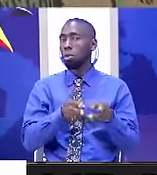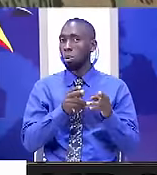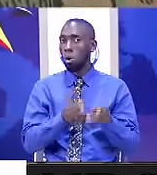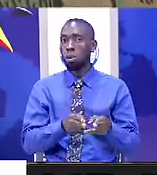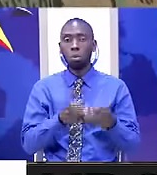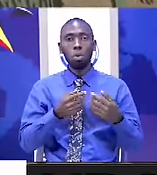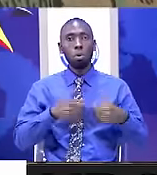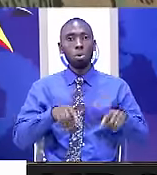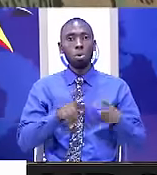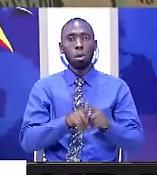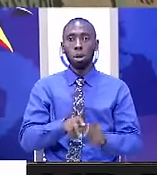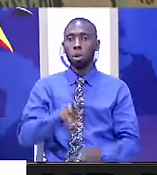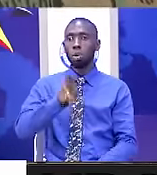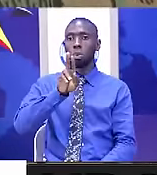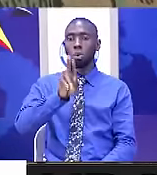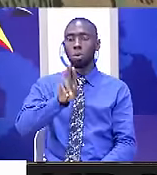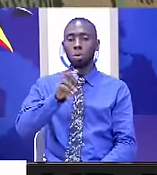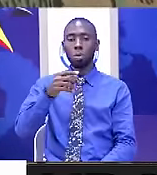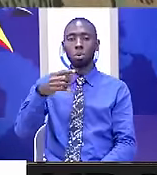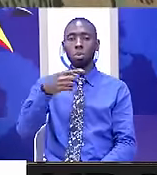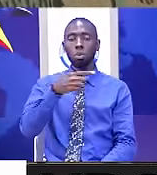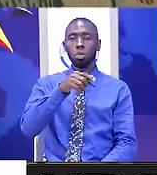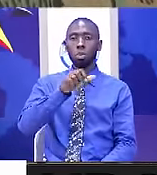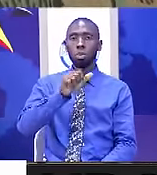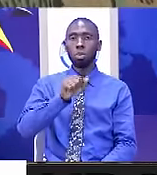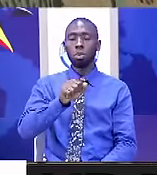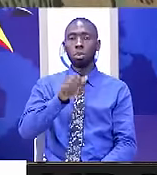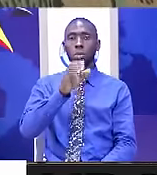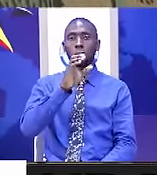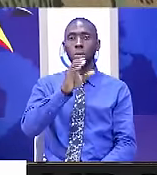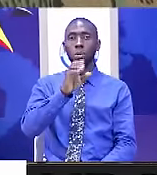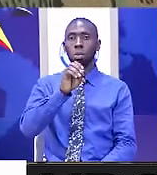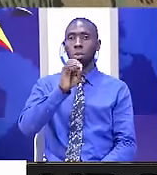Yugakov, who I said we are doing an average of